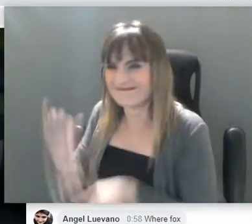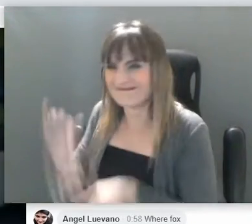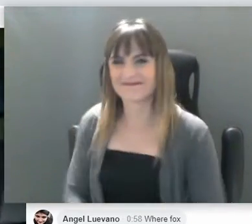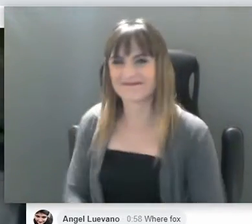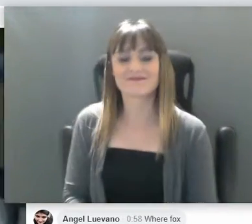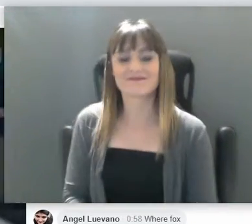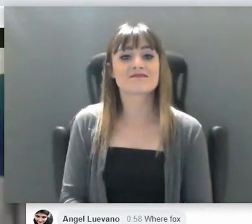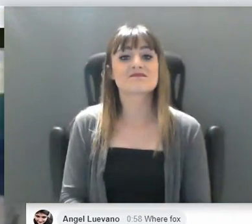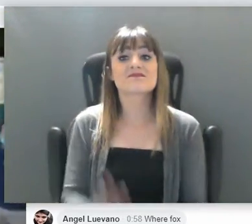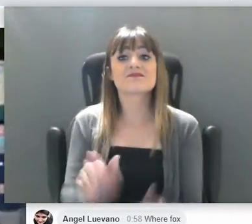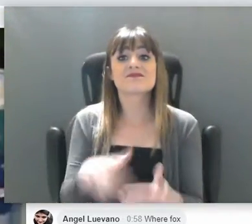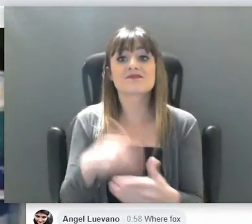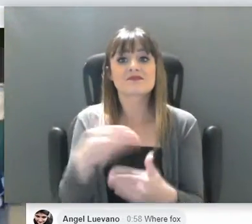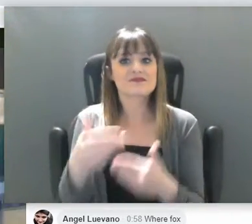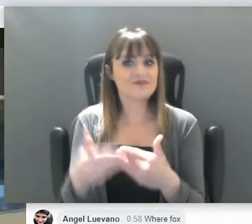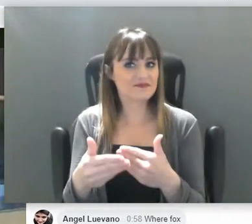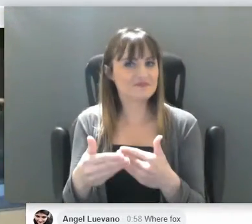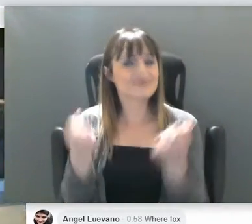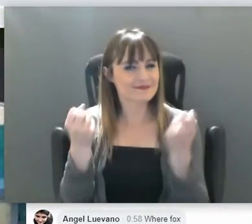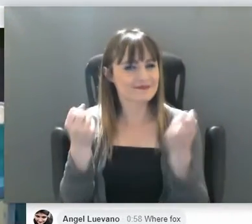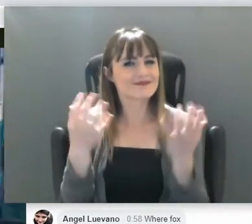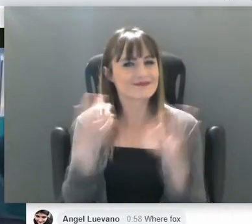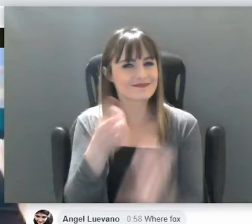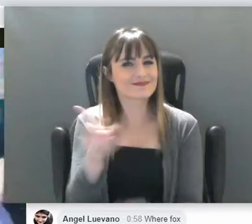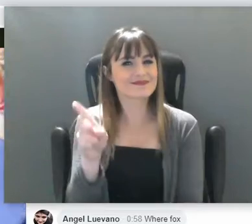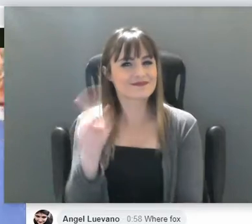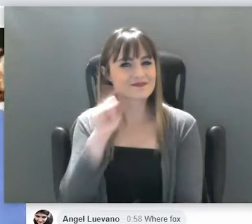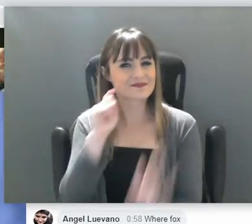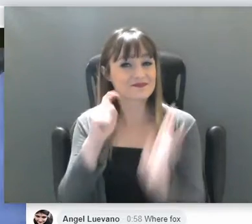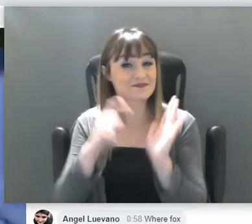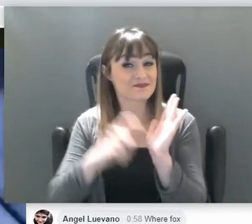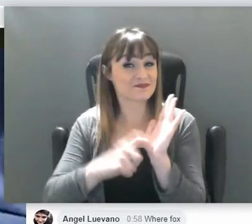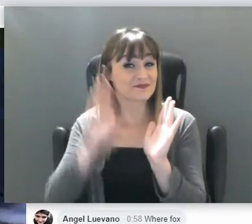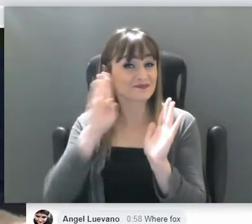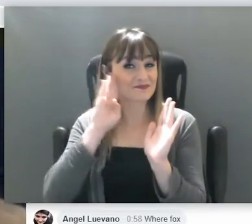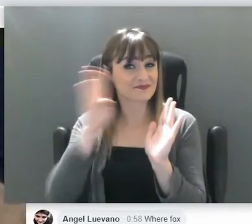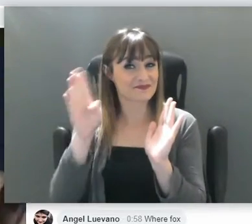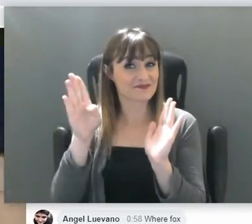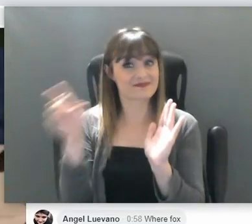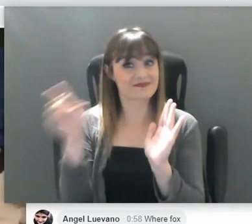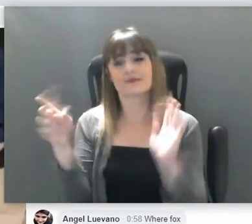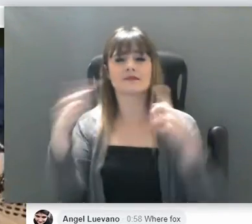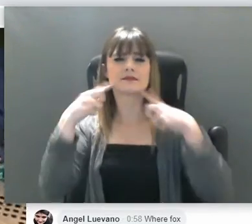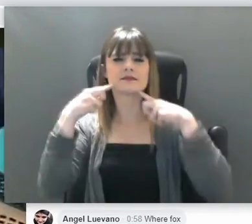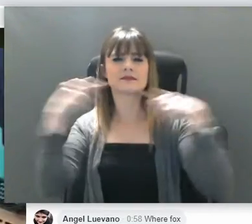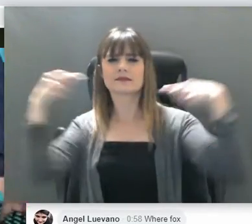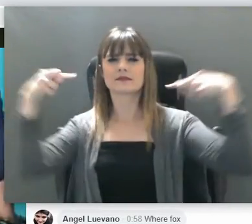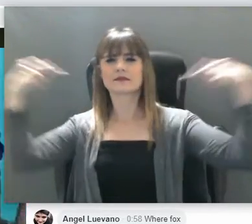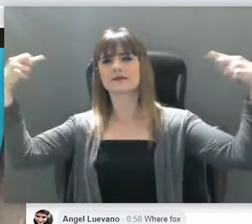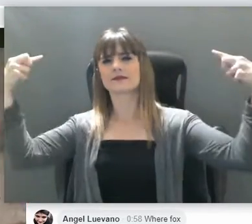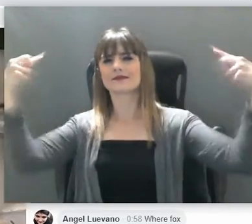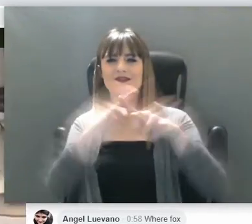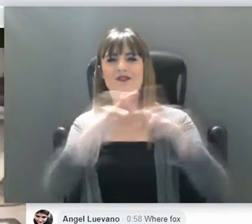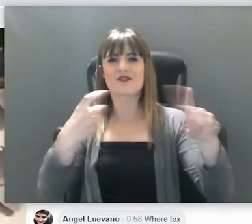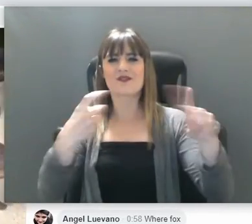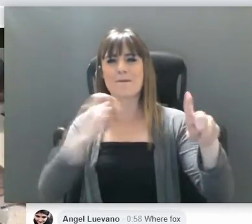is going to be one that a lot of you guys are going to recognize. He was a huge superstar in one of our latest Facebook